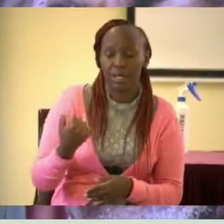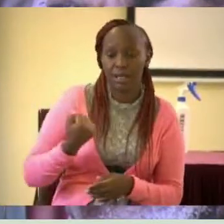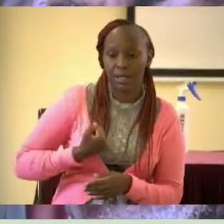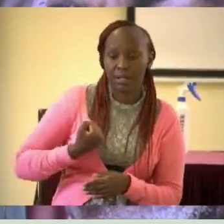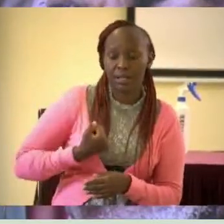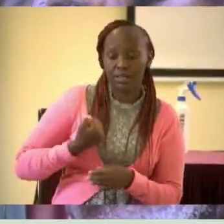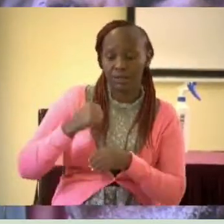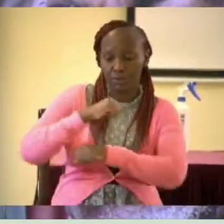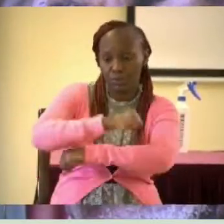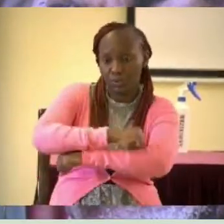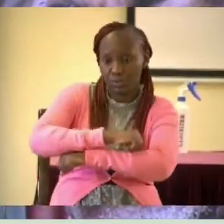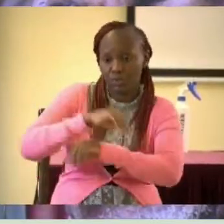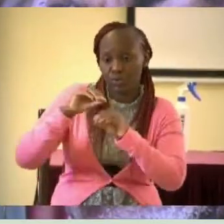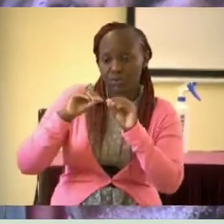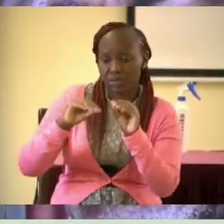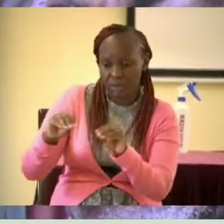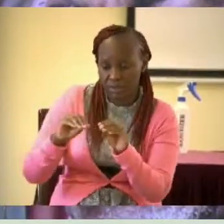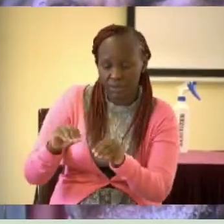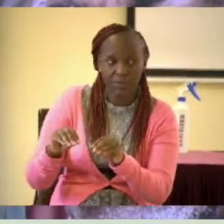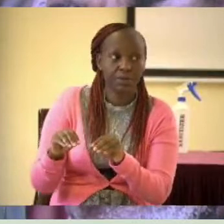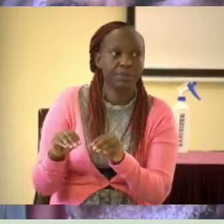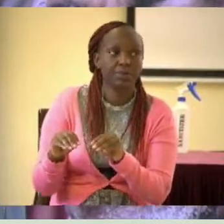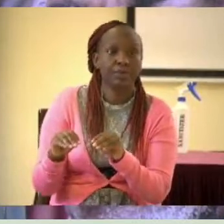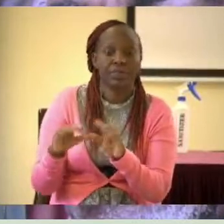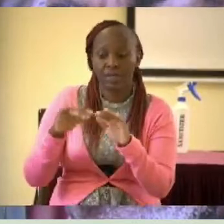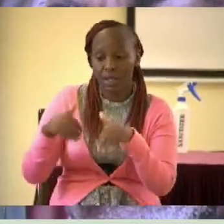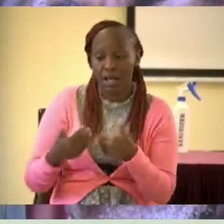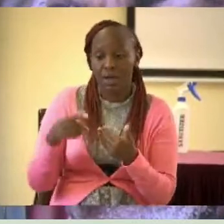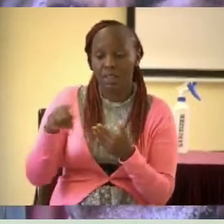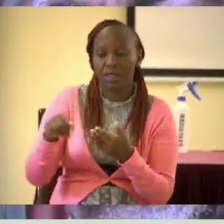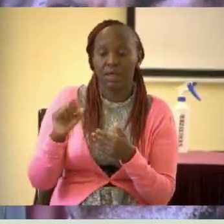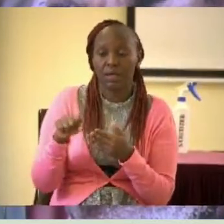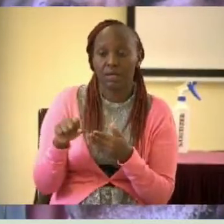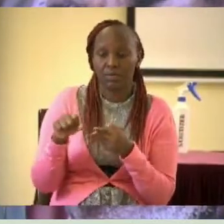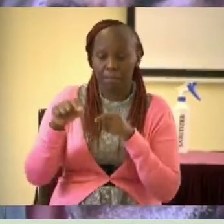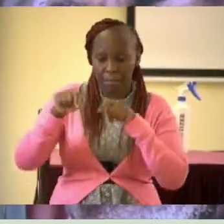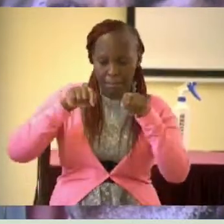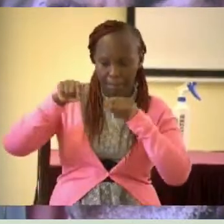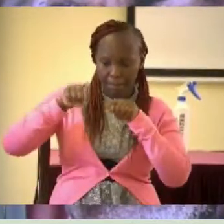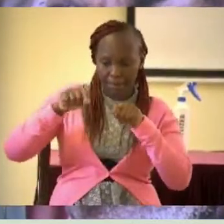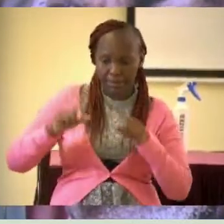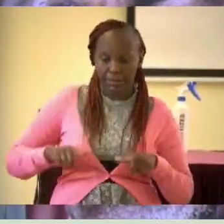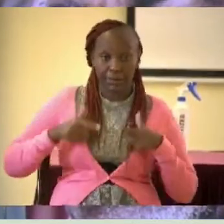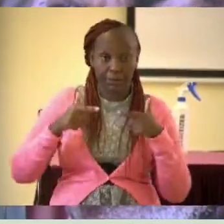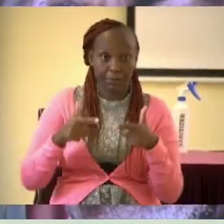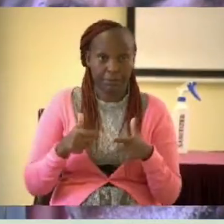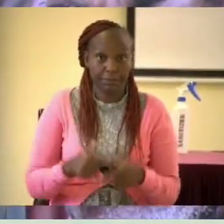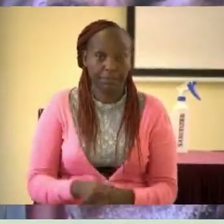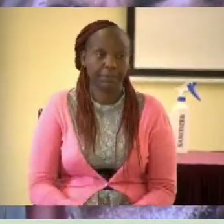and teaching them on how they can cope with life.